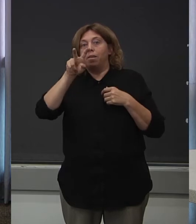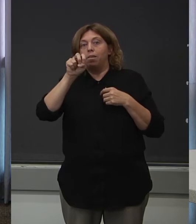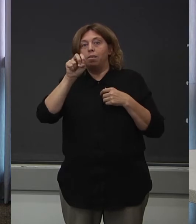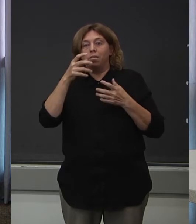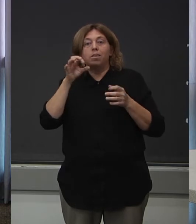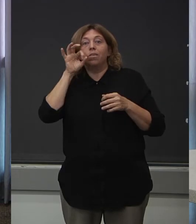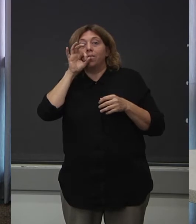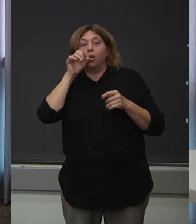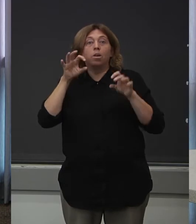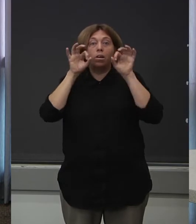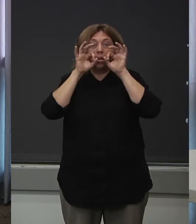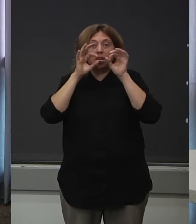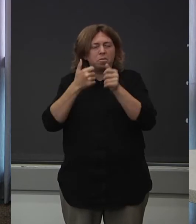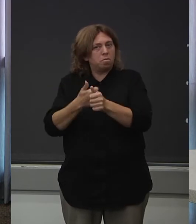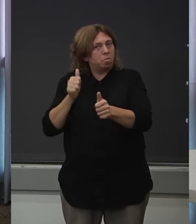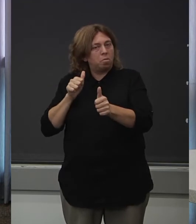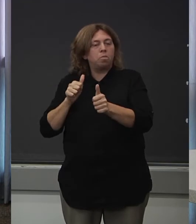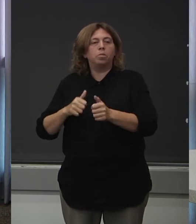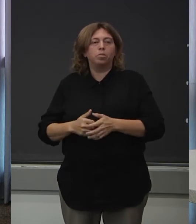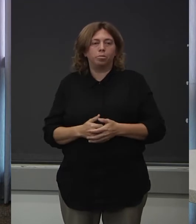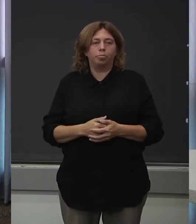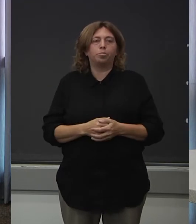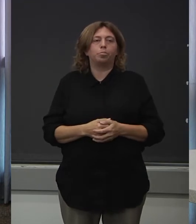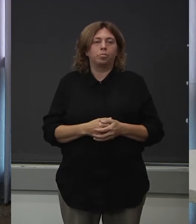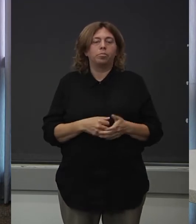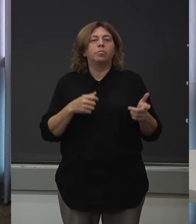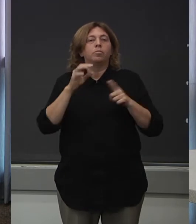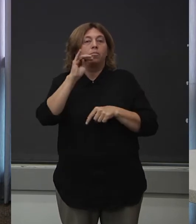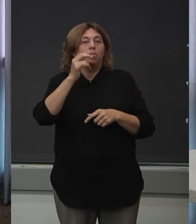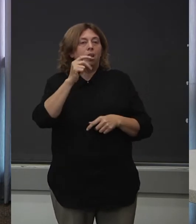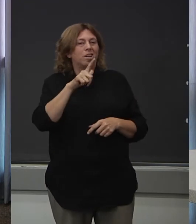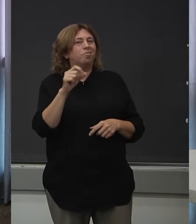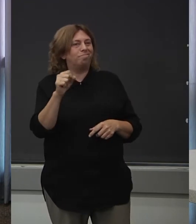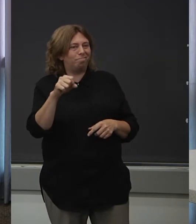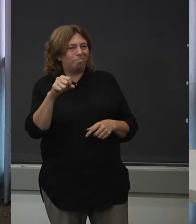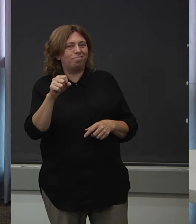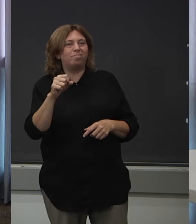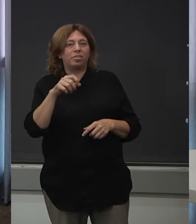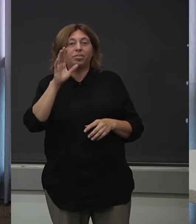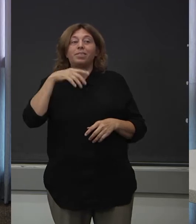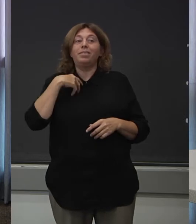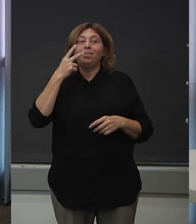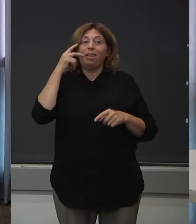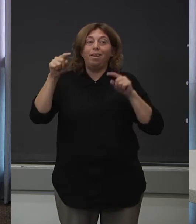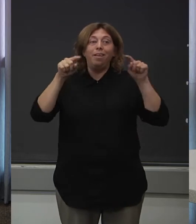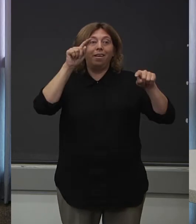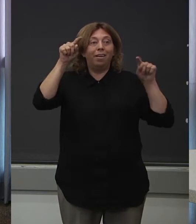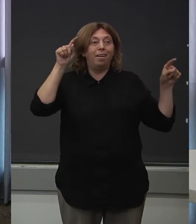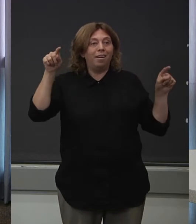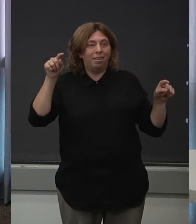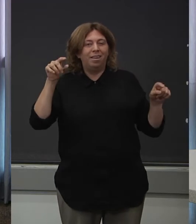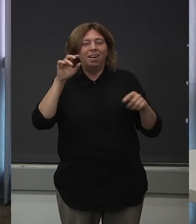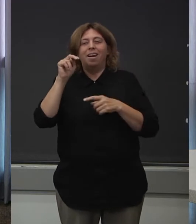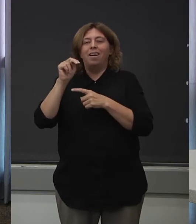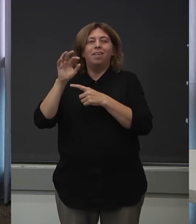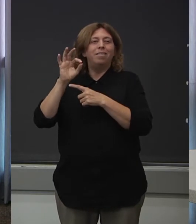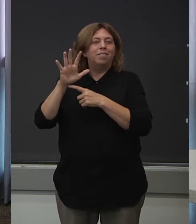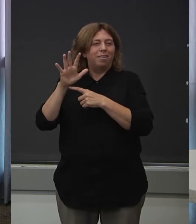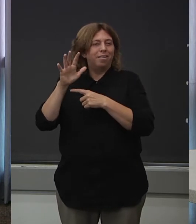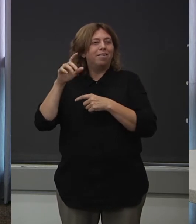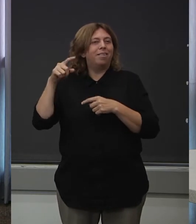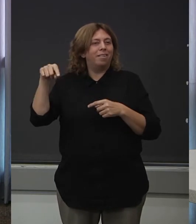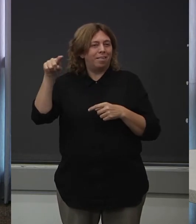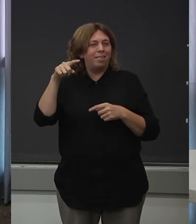that a lot of folks see out there is actually on an N95 respirator. And for the protection of the wearer, having the valve is just